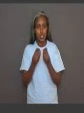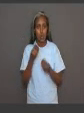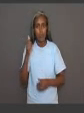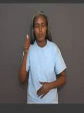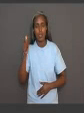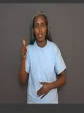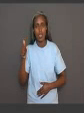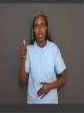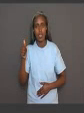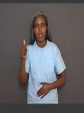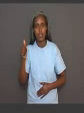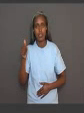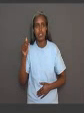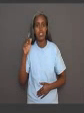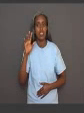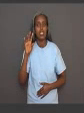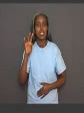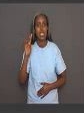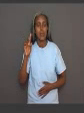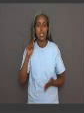A is